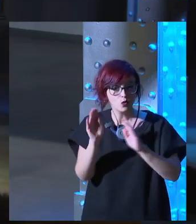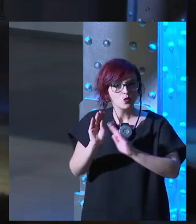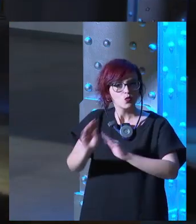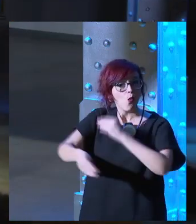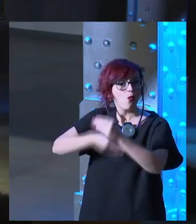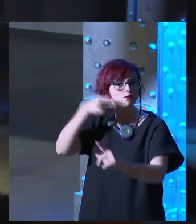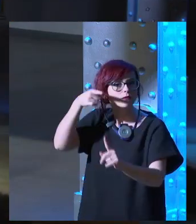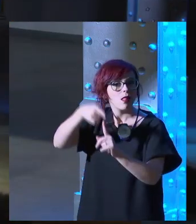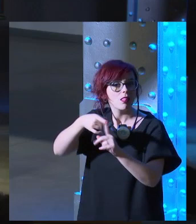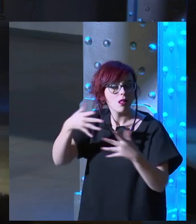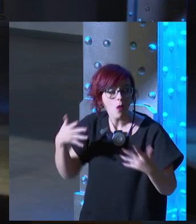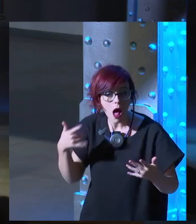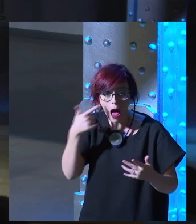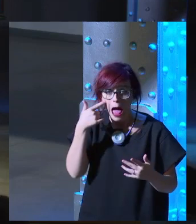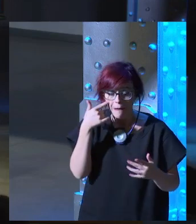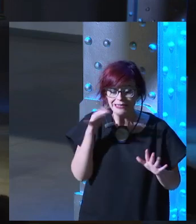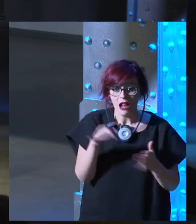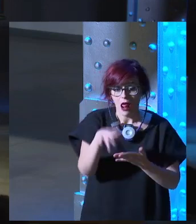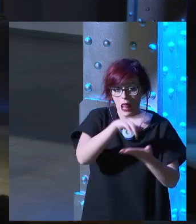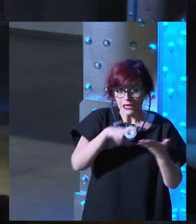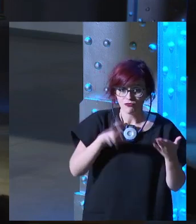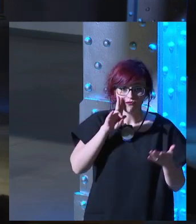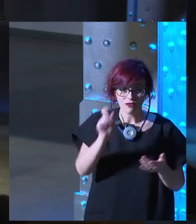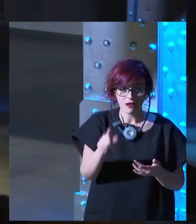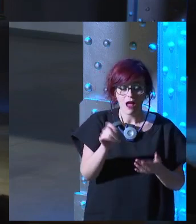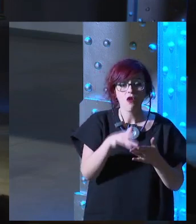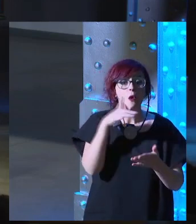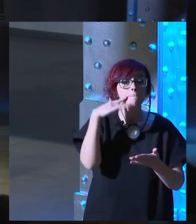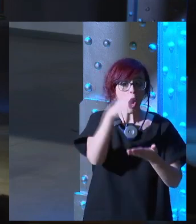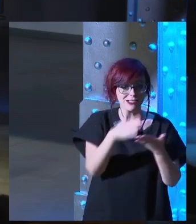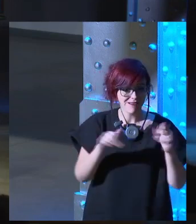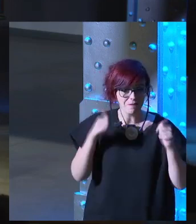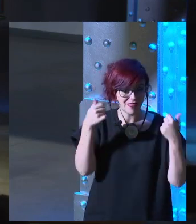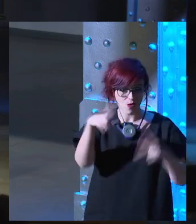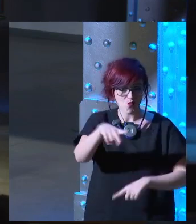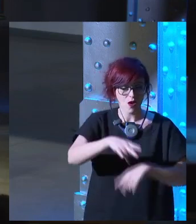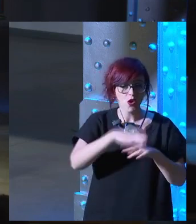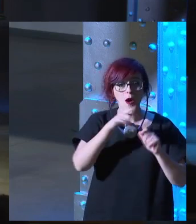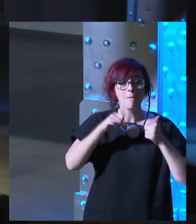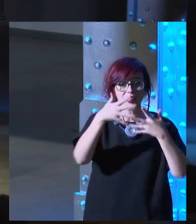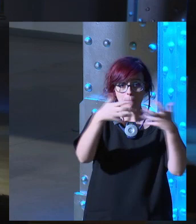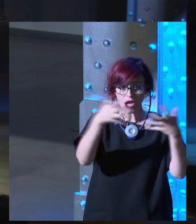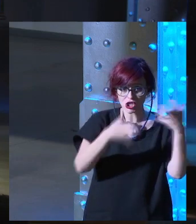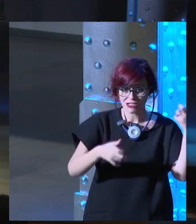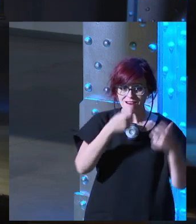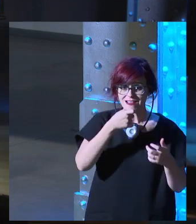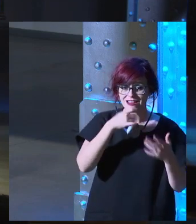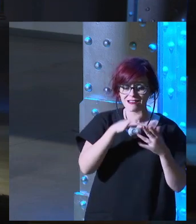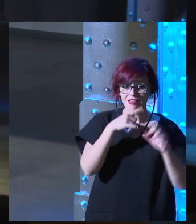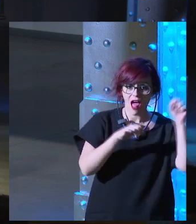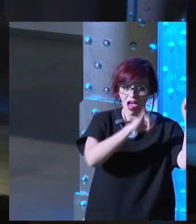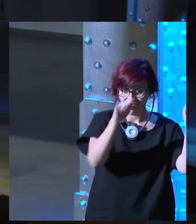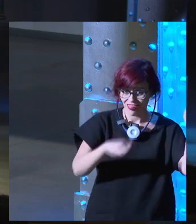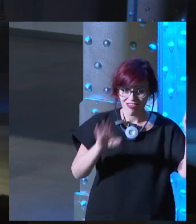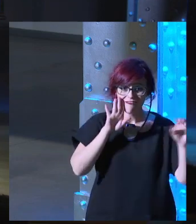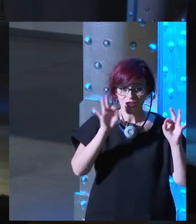didn't start with poetry, because I started with English literature, in prose, A to Z, because that's what was in my library.